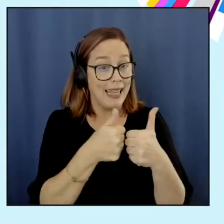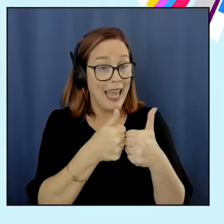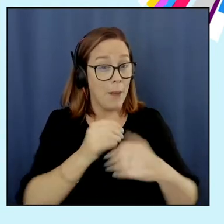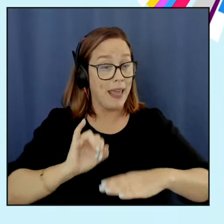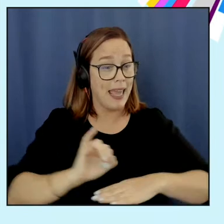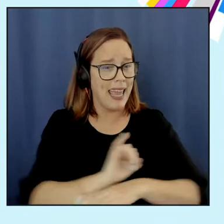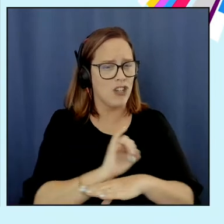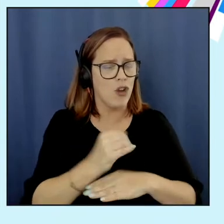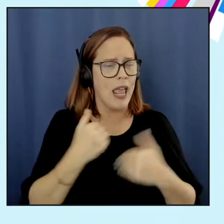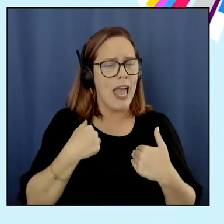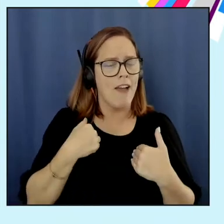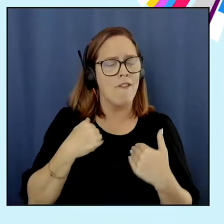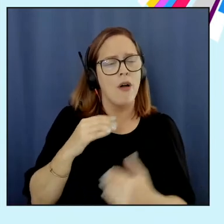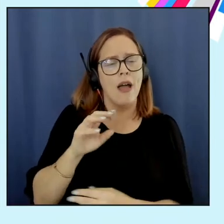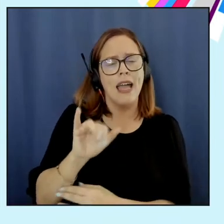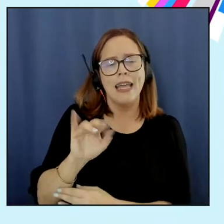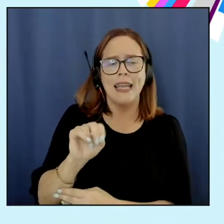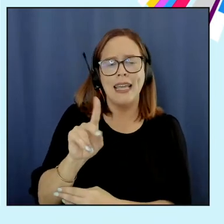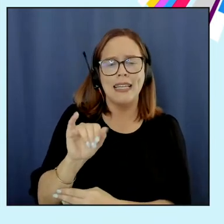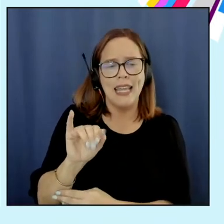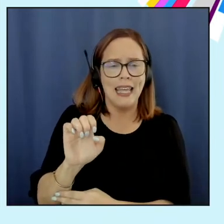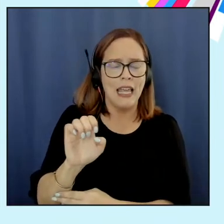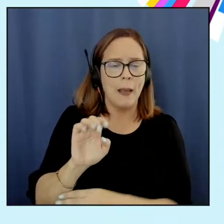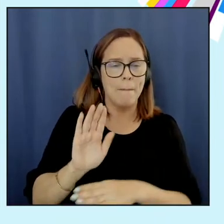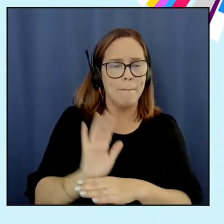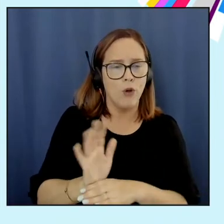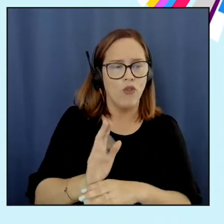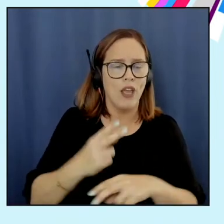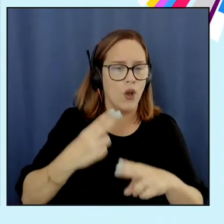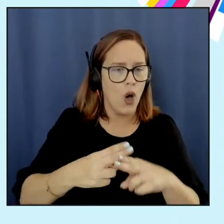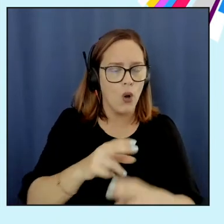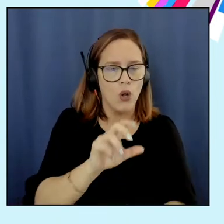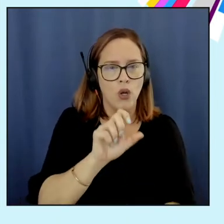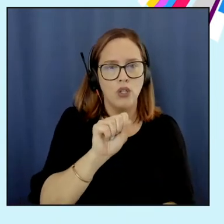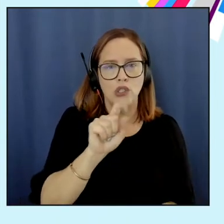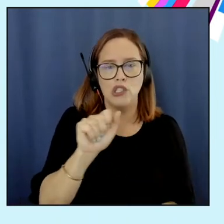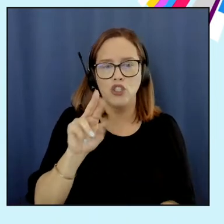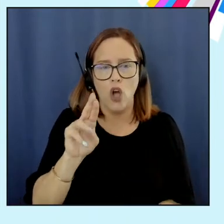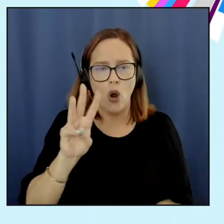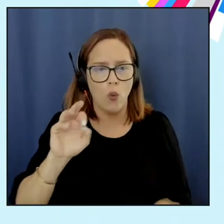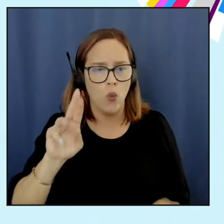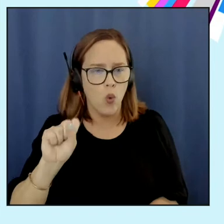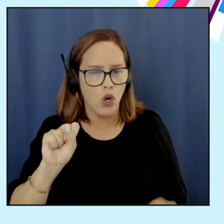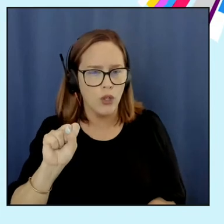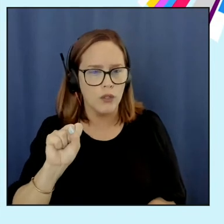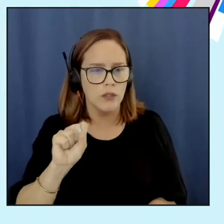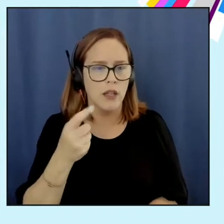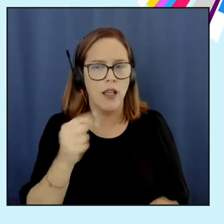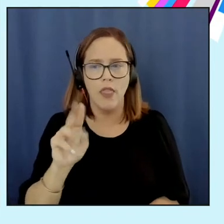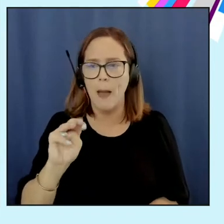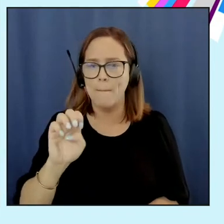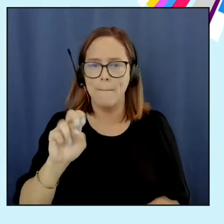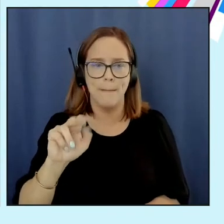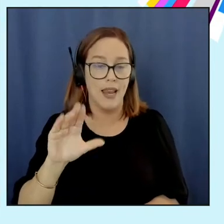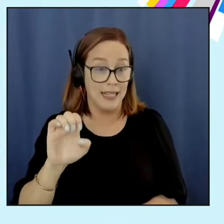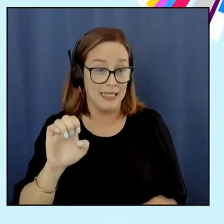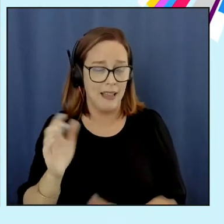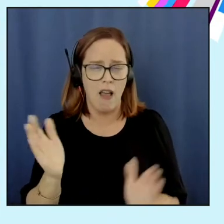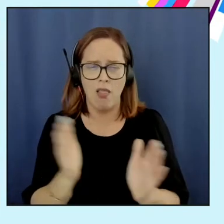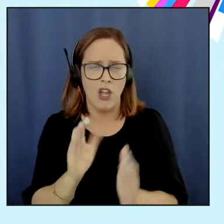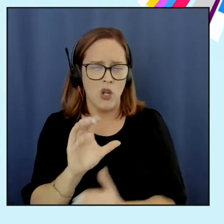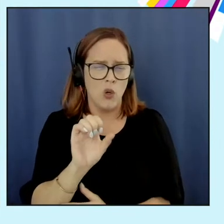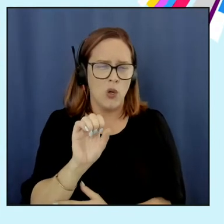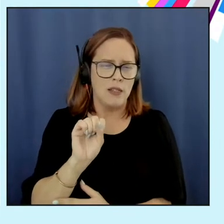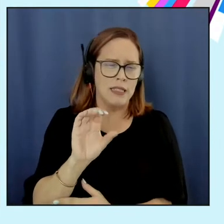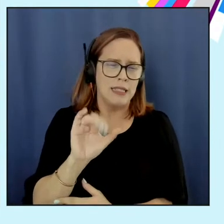coming out called Star Wars, The Phantom Menace. It was, you know, just a little thing, a little sci-fi film. But